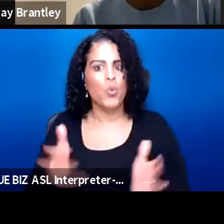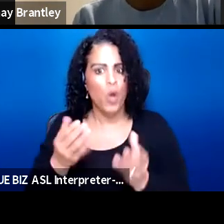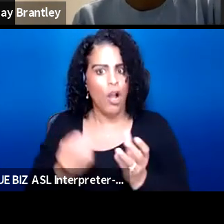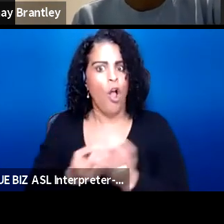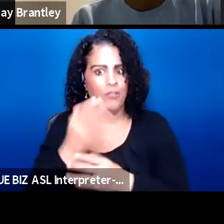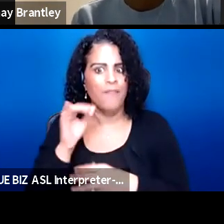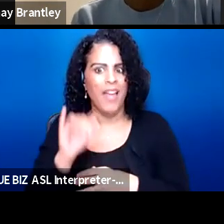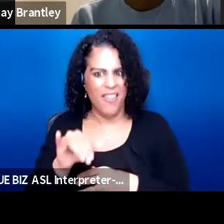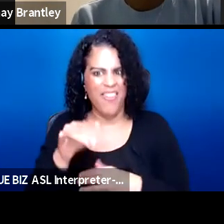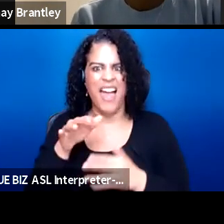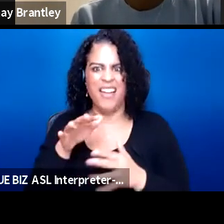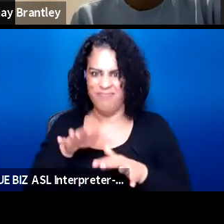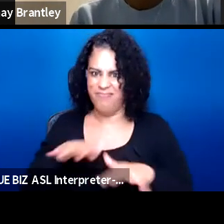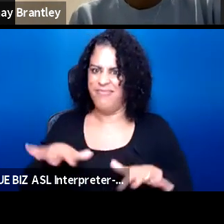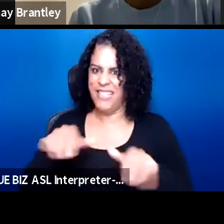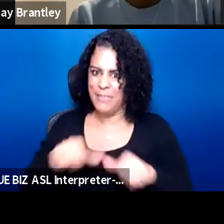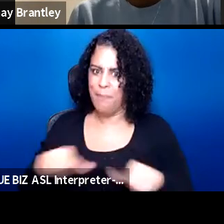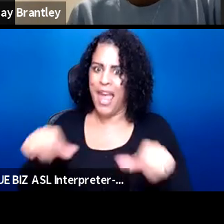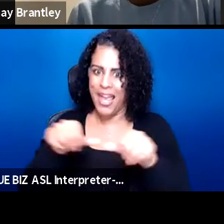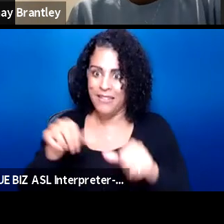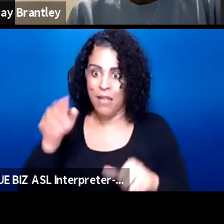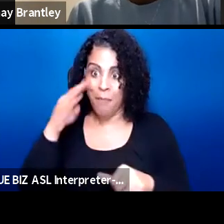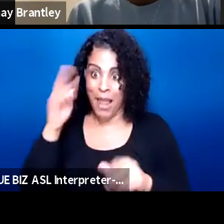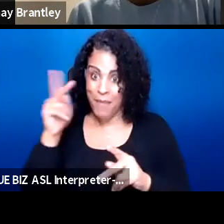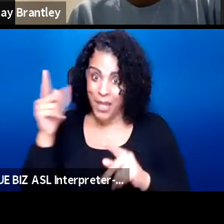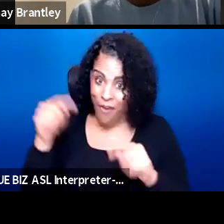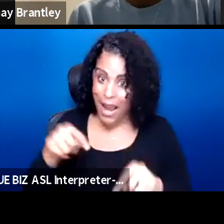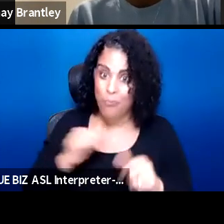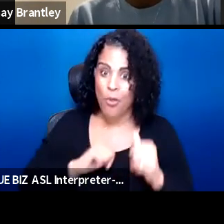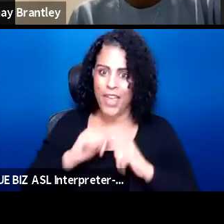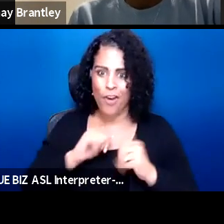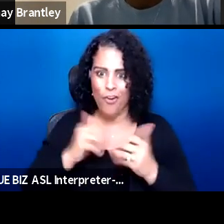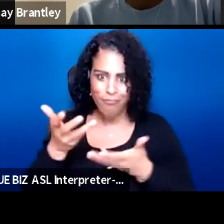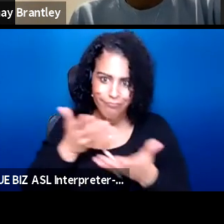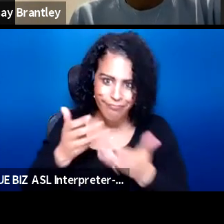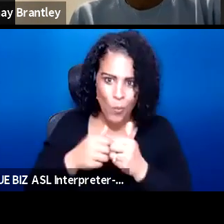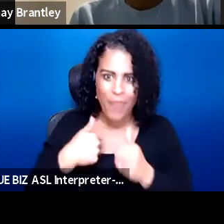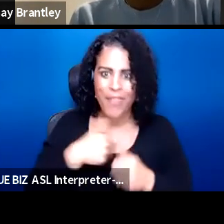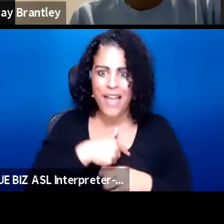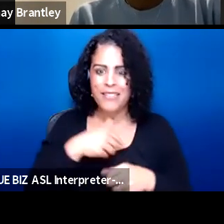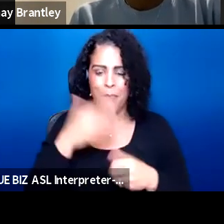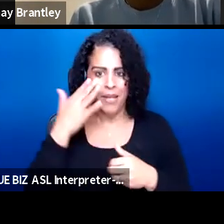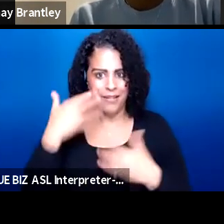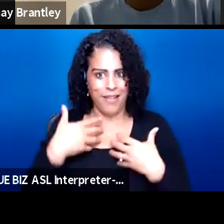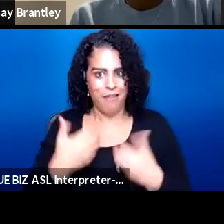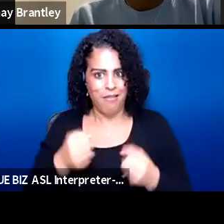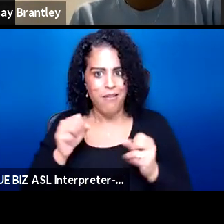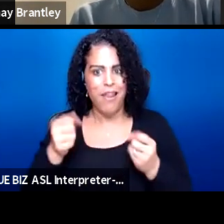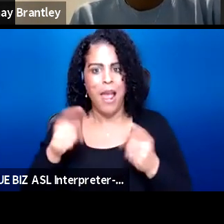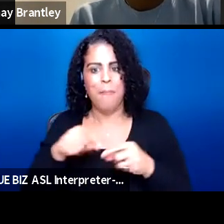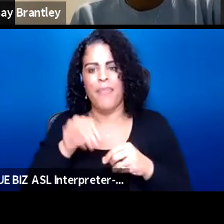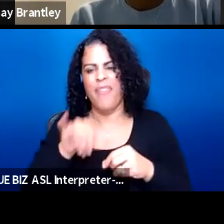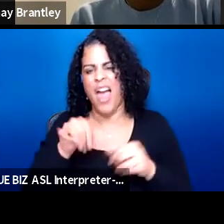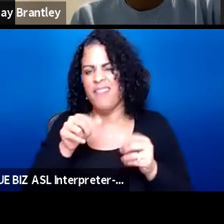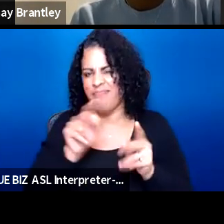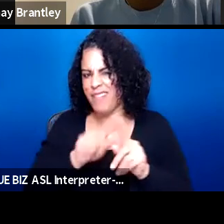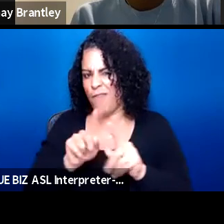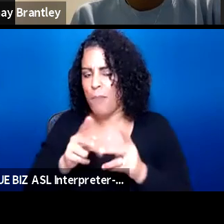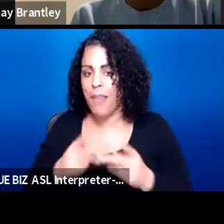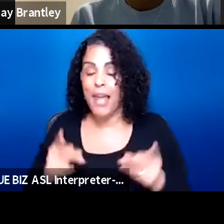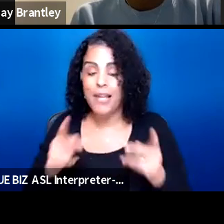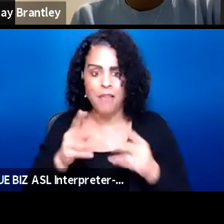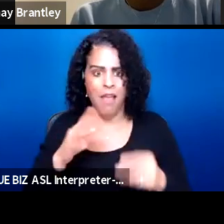Black folks came to theater and saw theater and interacted with us because of the healing that can happen in those spaces, you know? And to